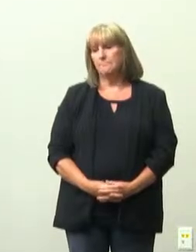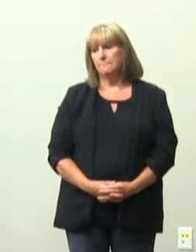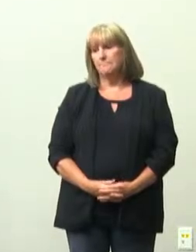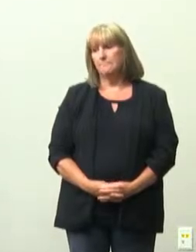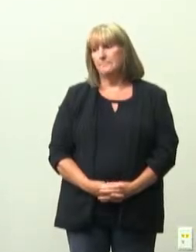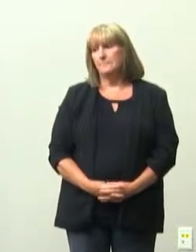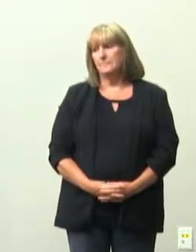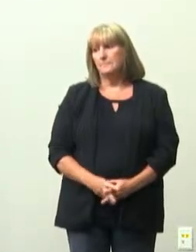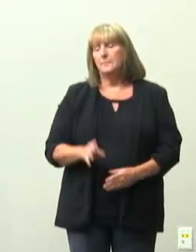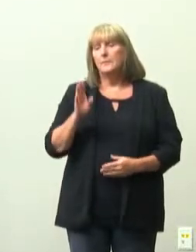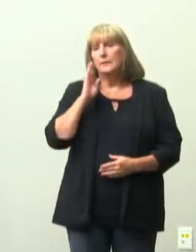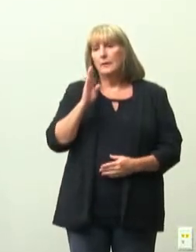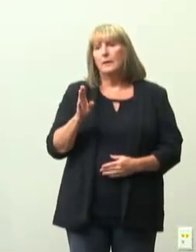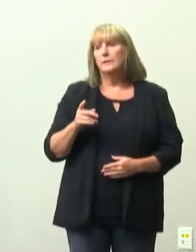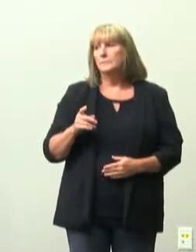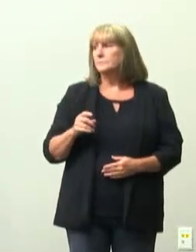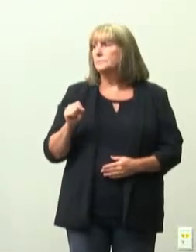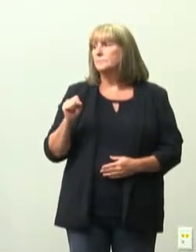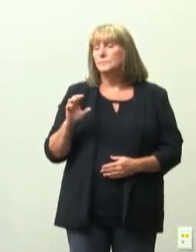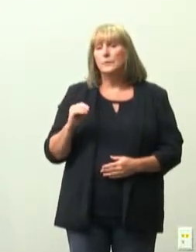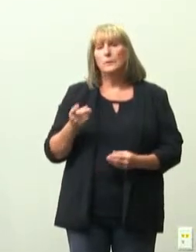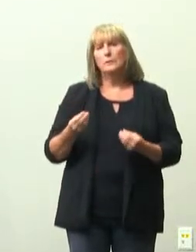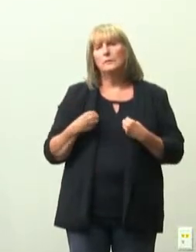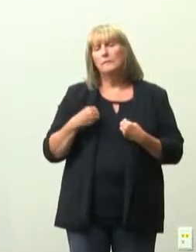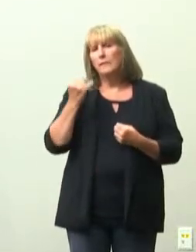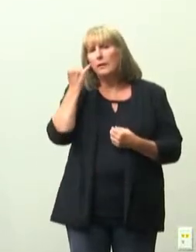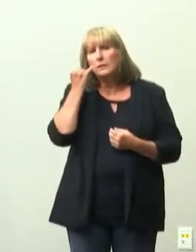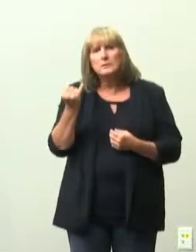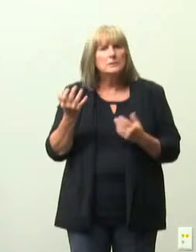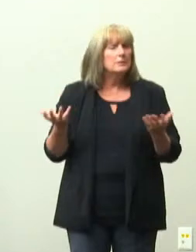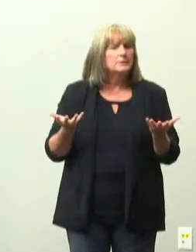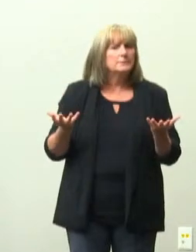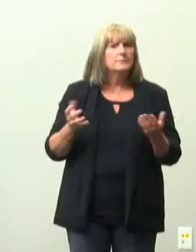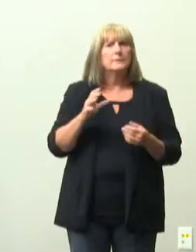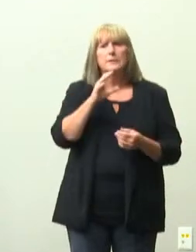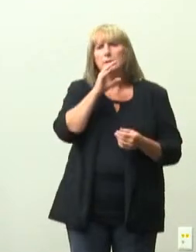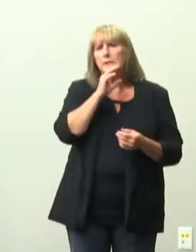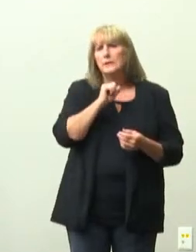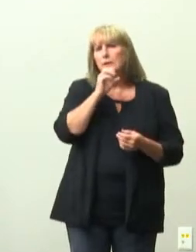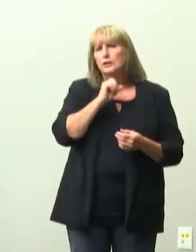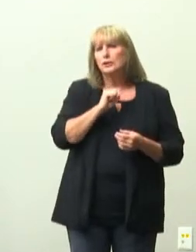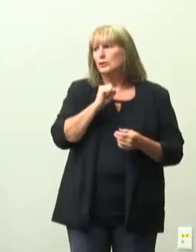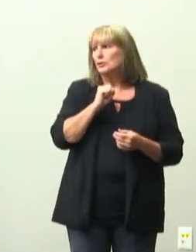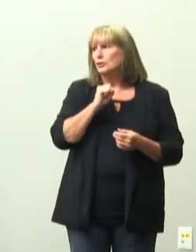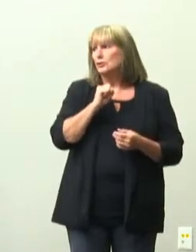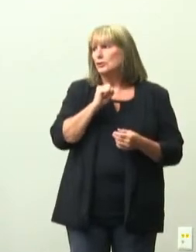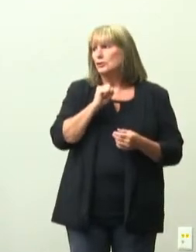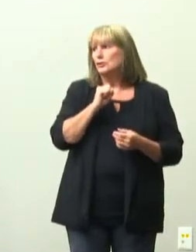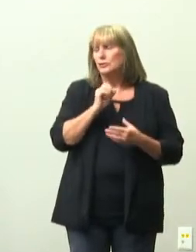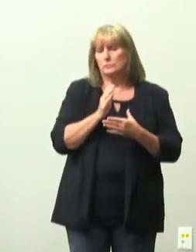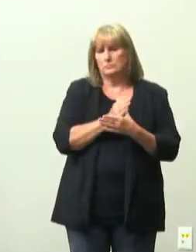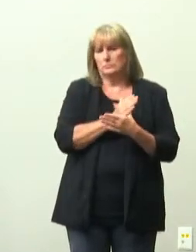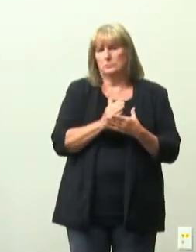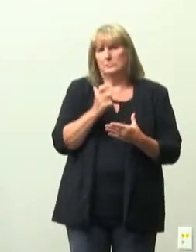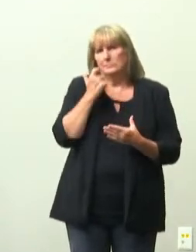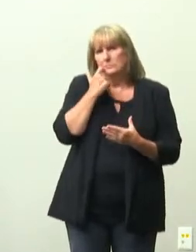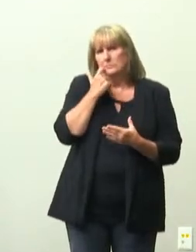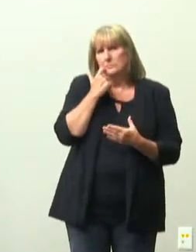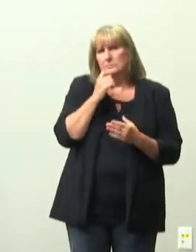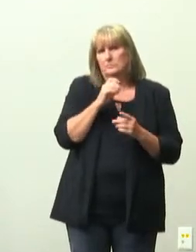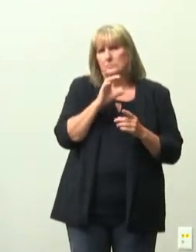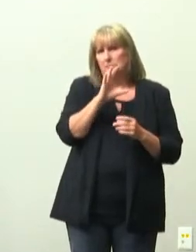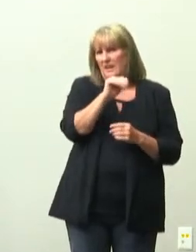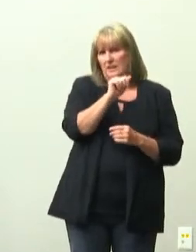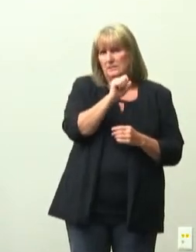Hi. Hi. So, can you give me an idea of what the age breakdown is on cases recently? I mean, are the